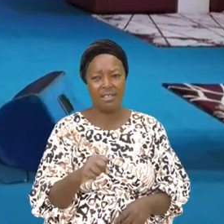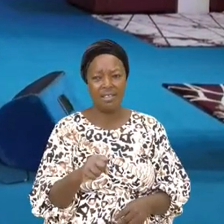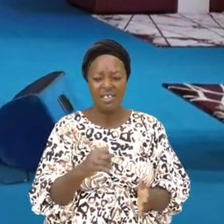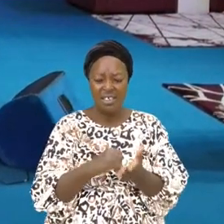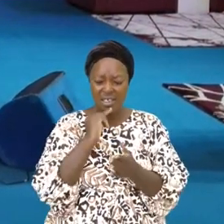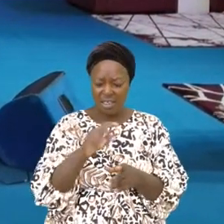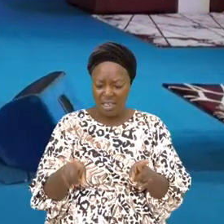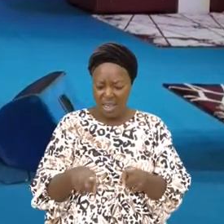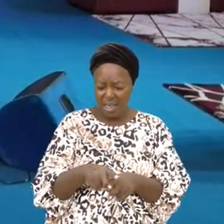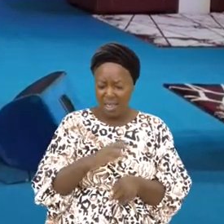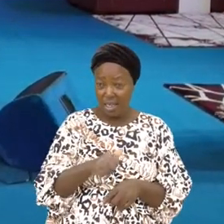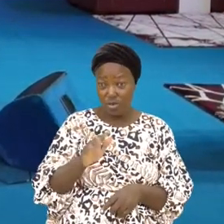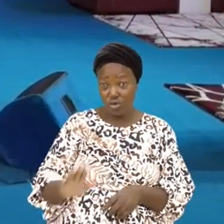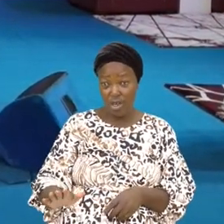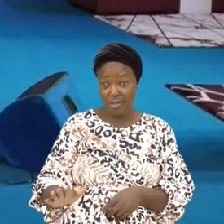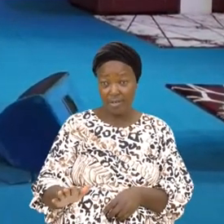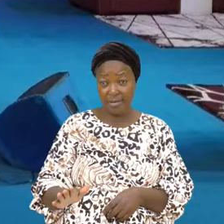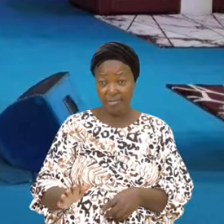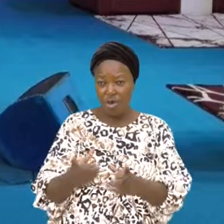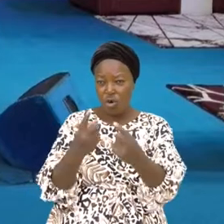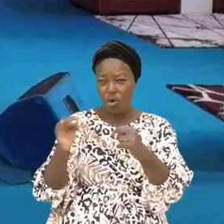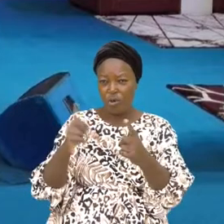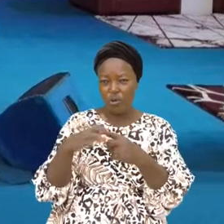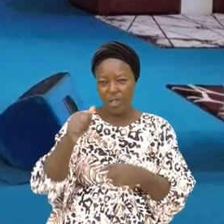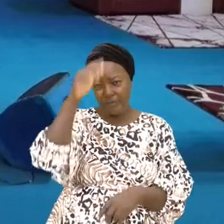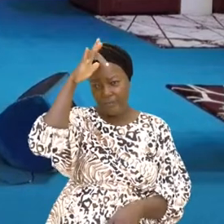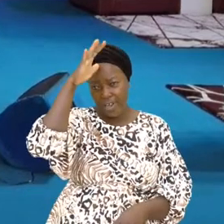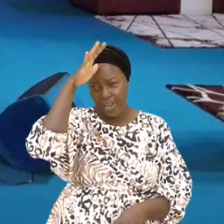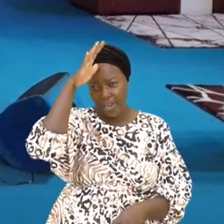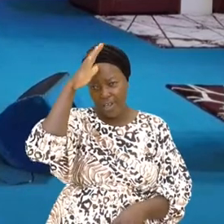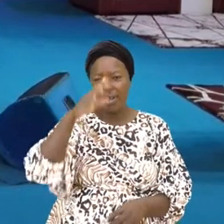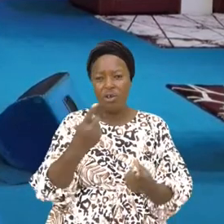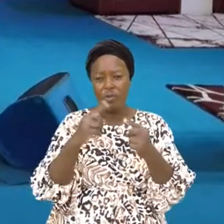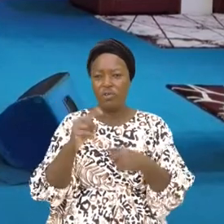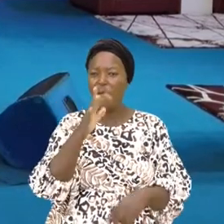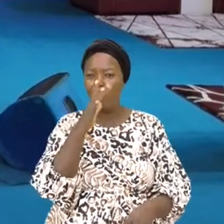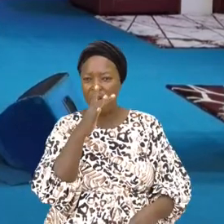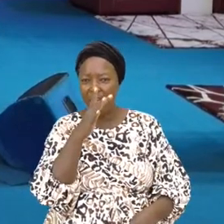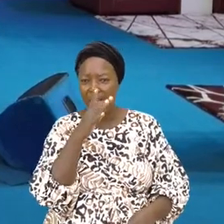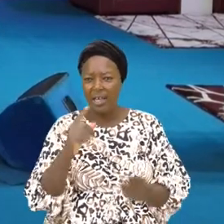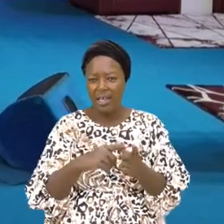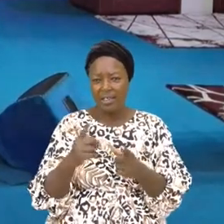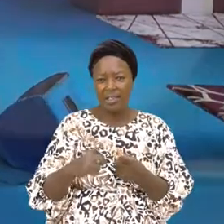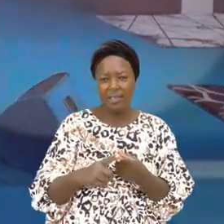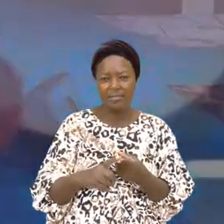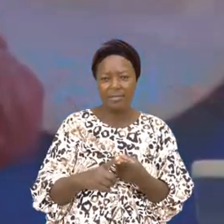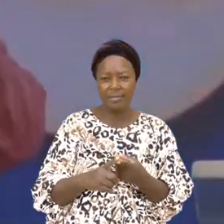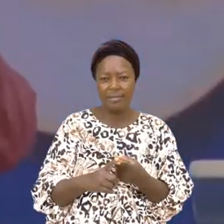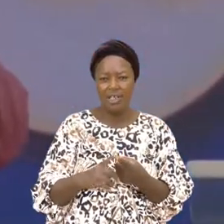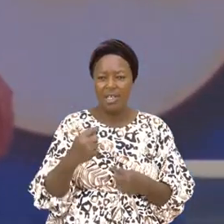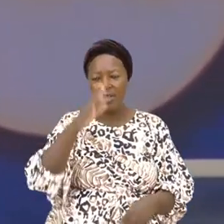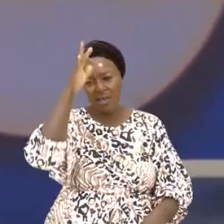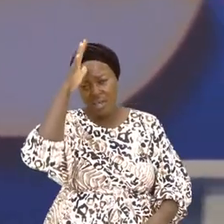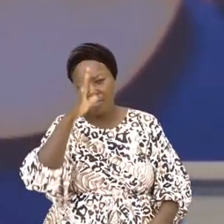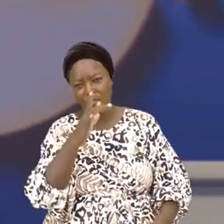like a child coming to the father, coming to the mother, and then, daddy,